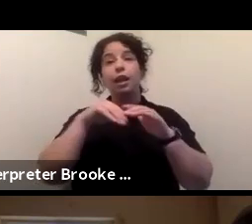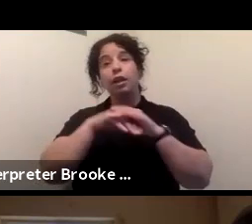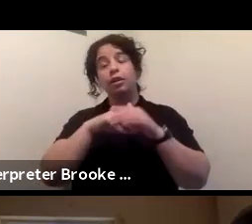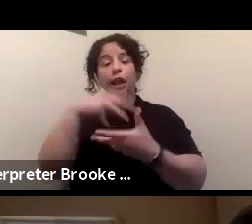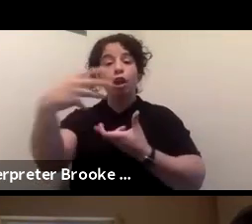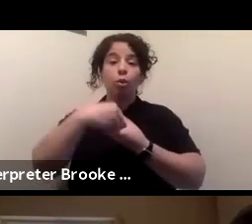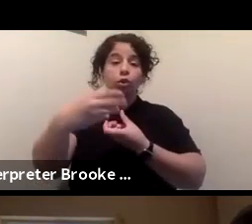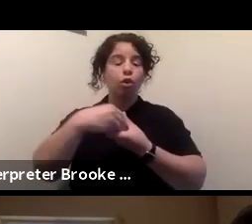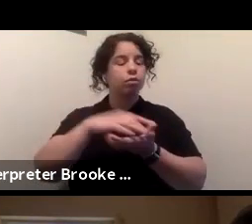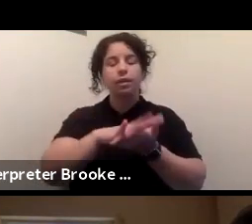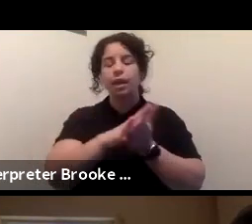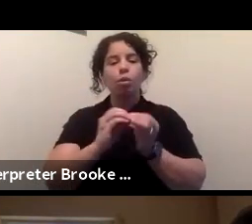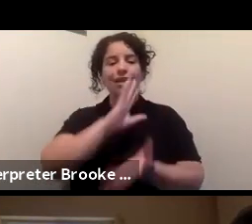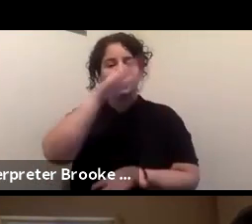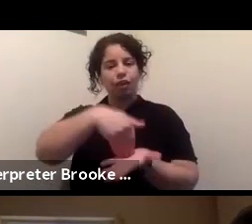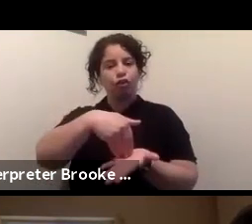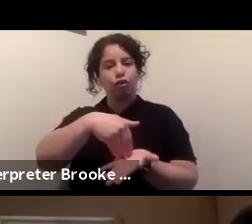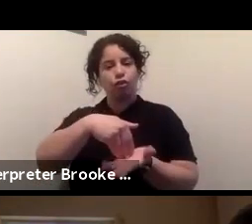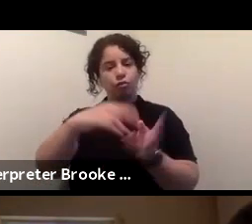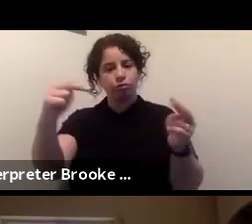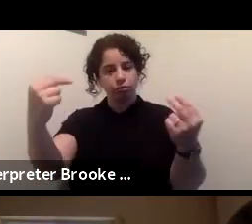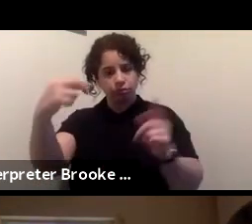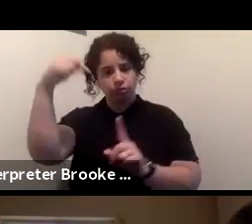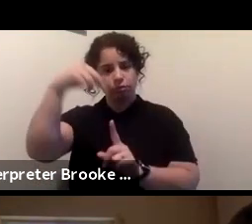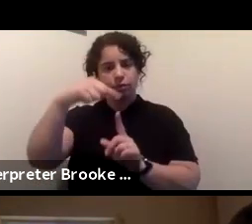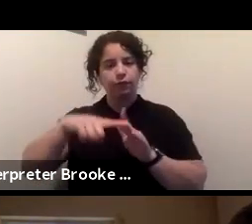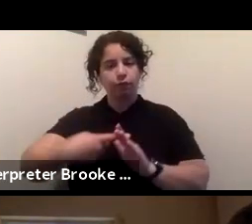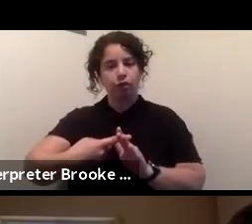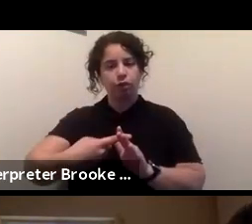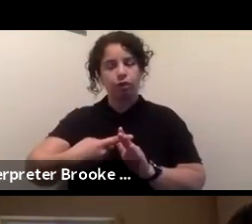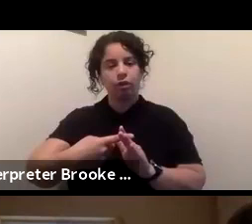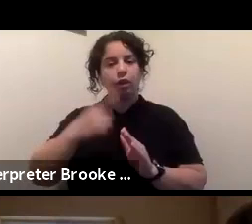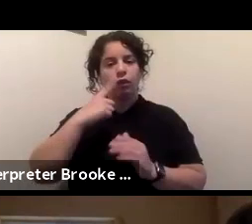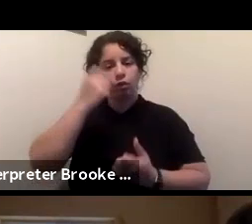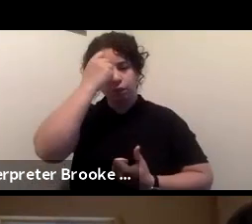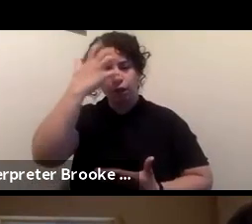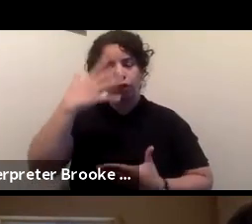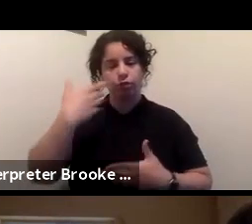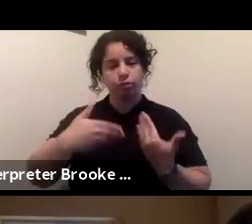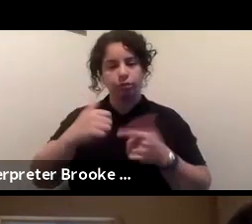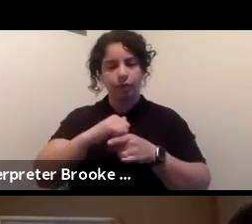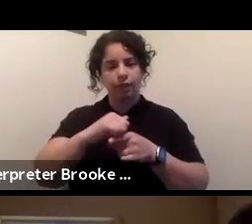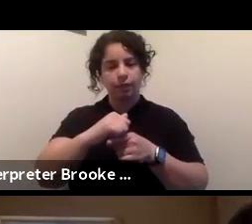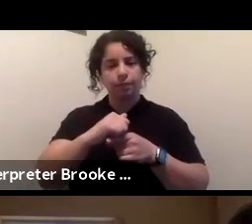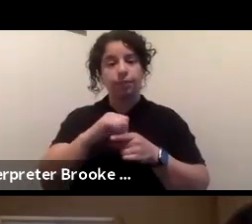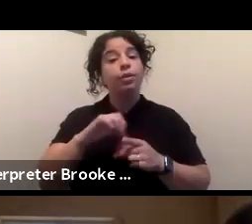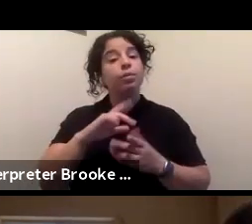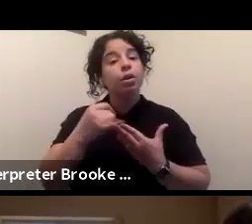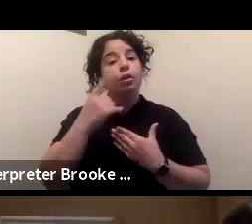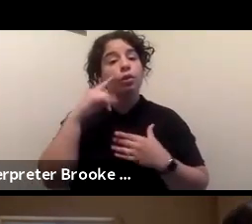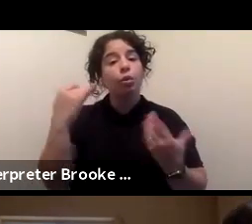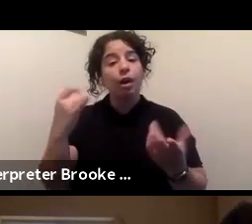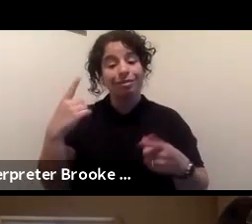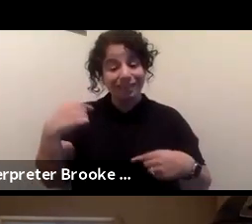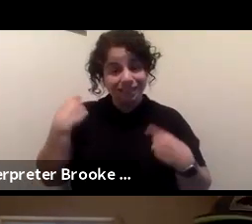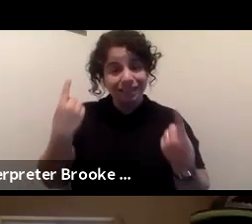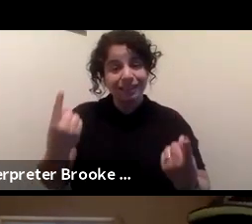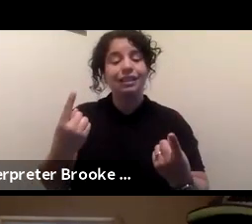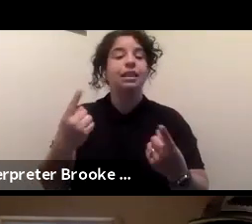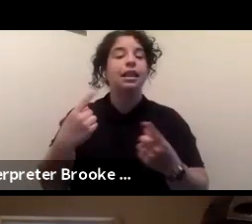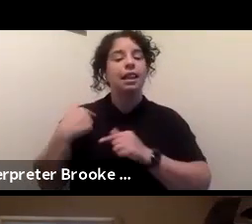to unsettling and decolonization. This project proposes a continuation of the thriving legacies of leadership